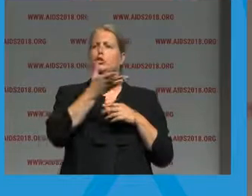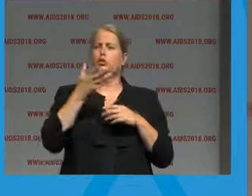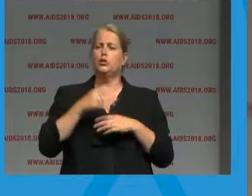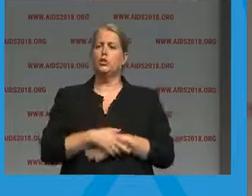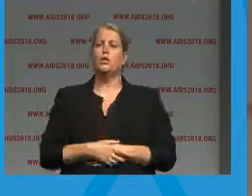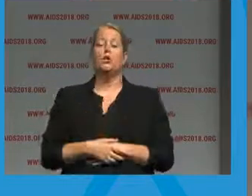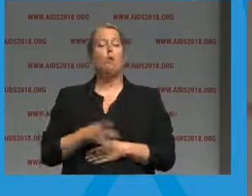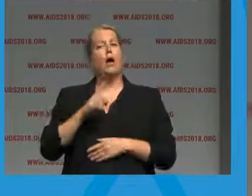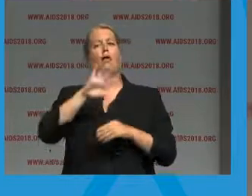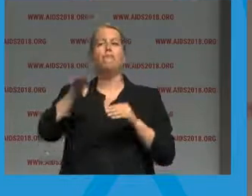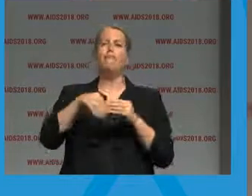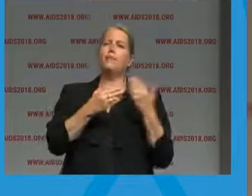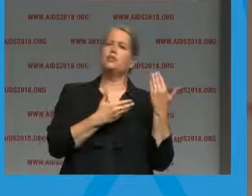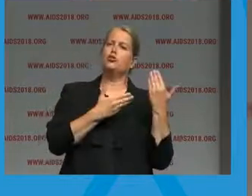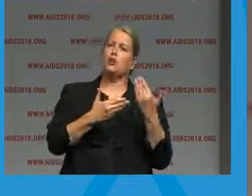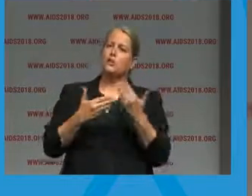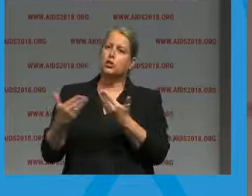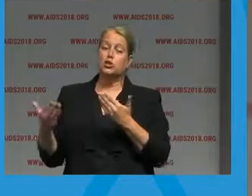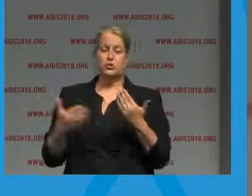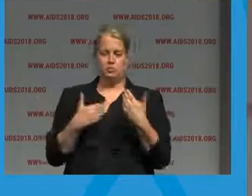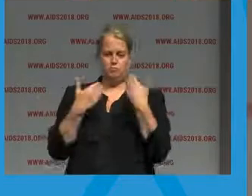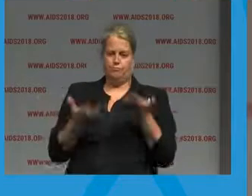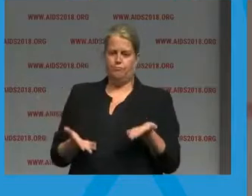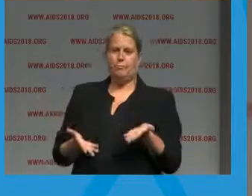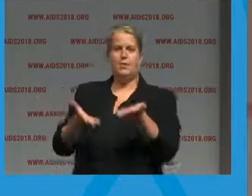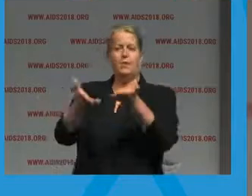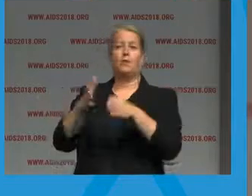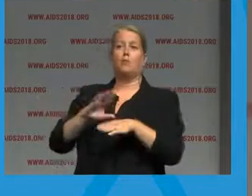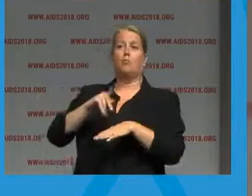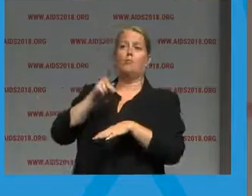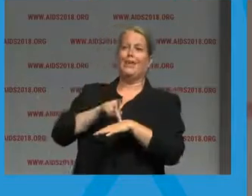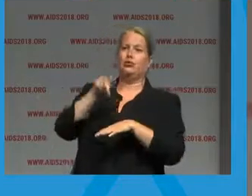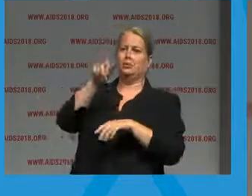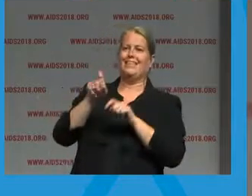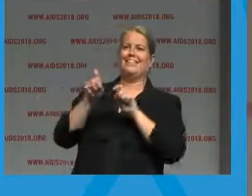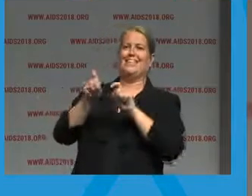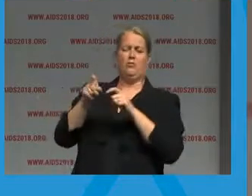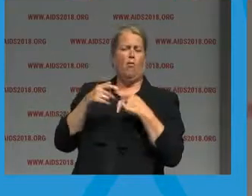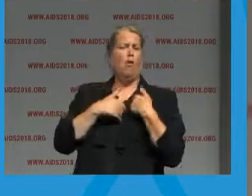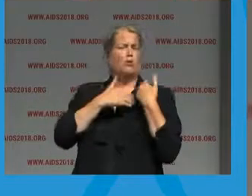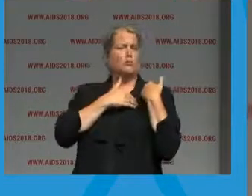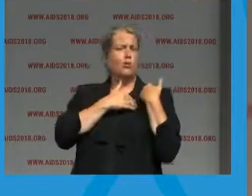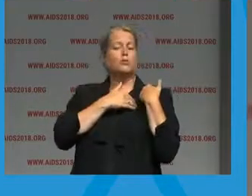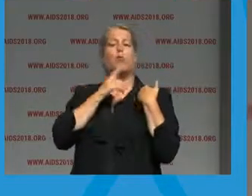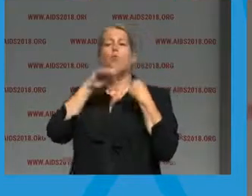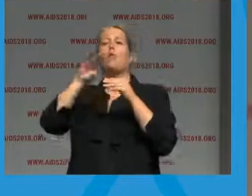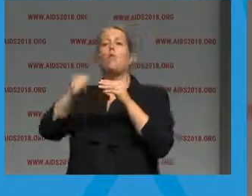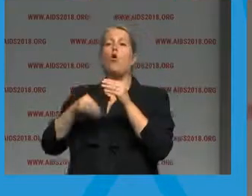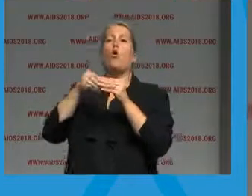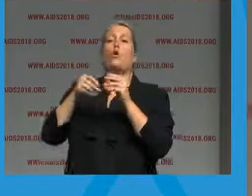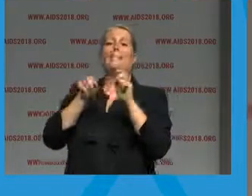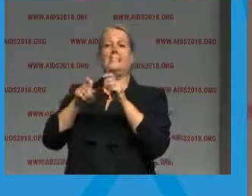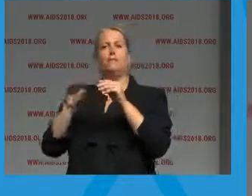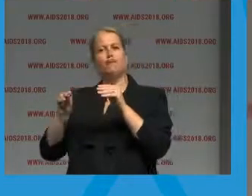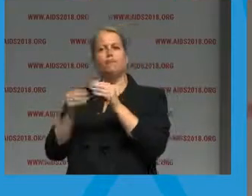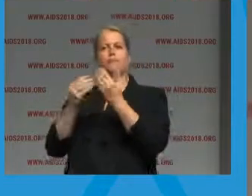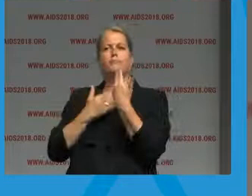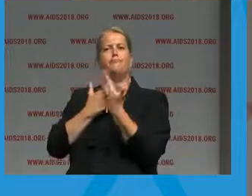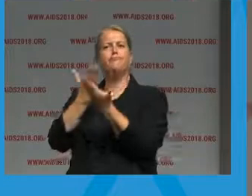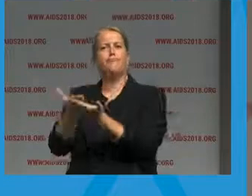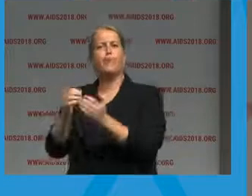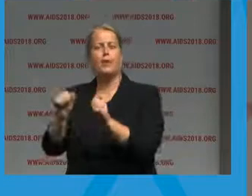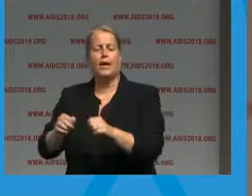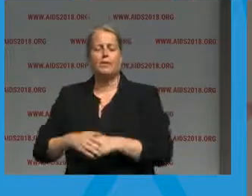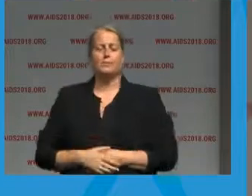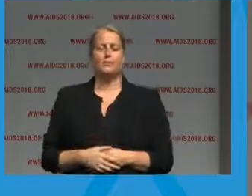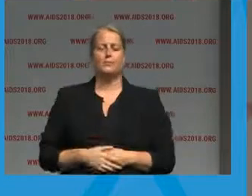to expand to the needs of the patients that we are already responsible for and with. That shared